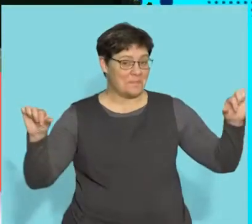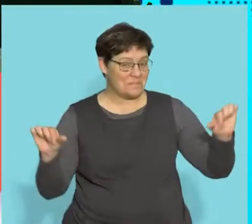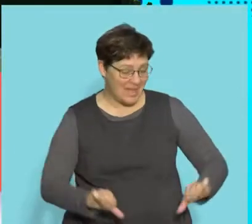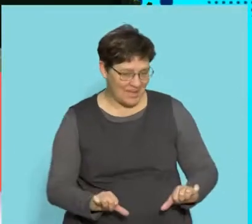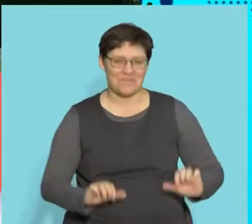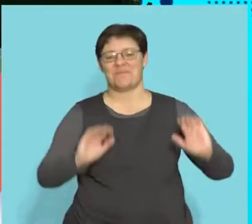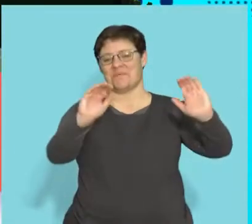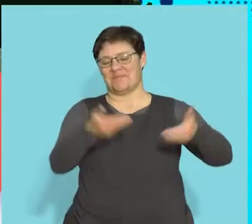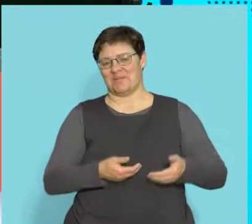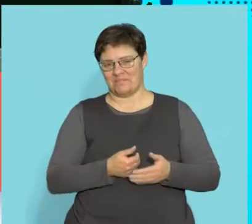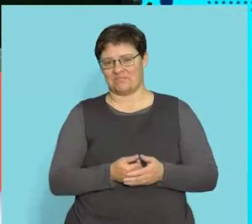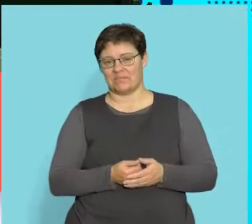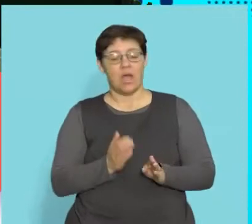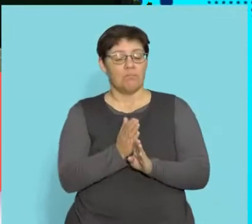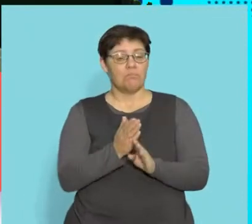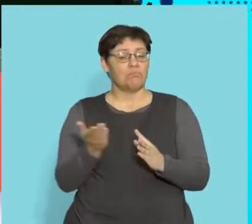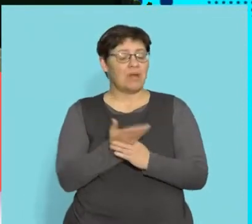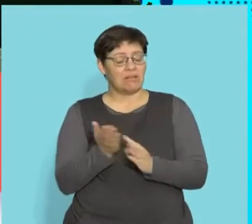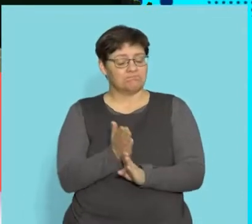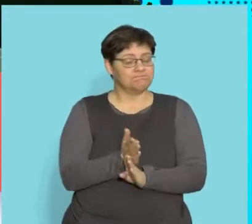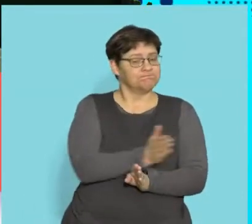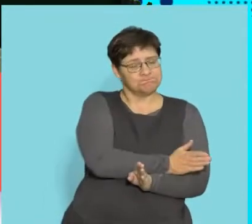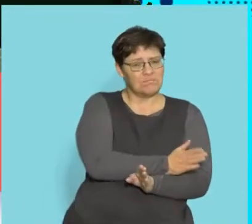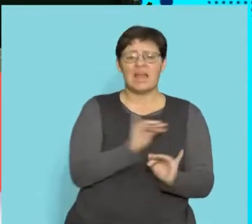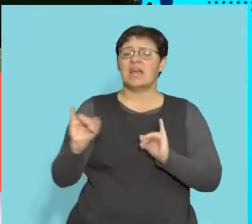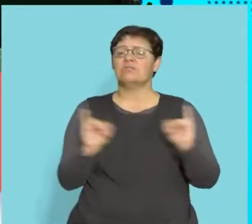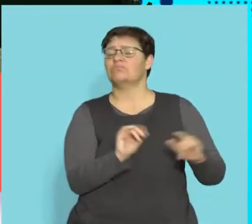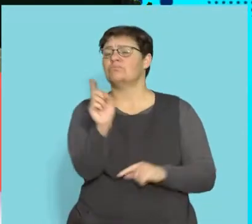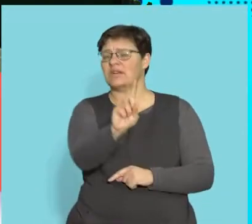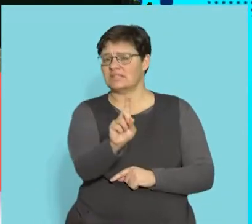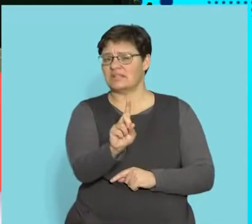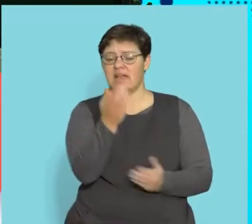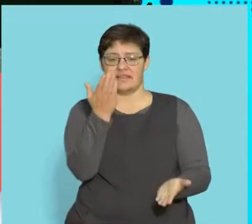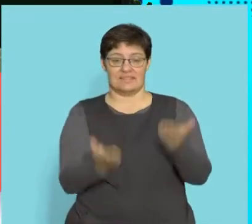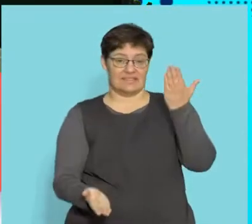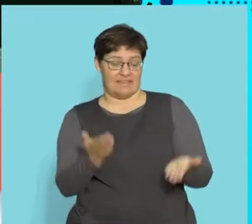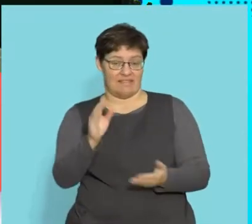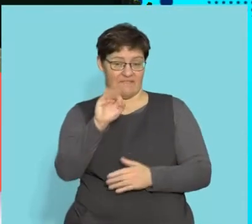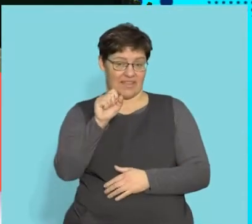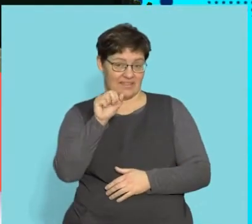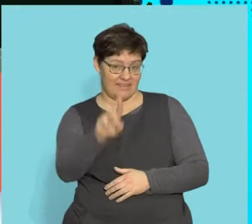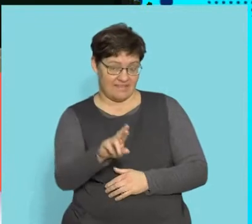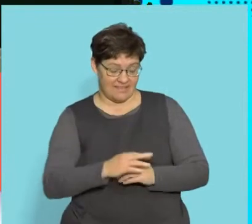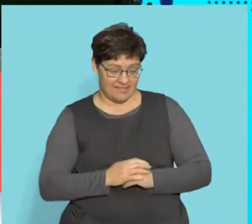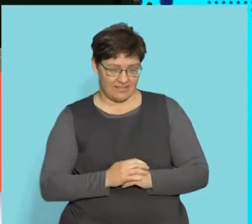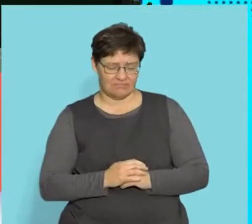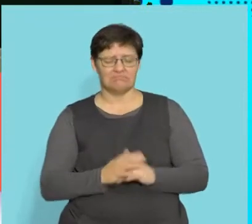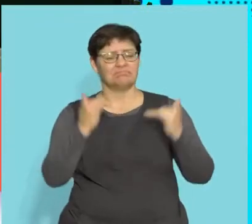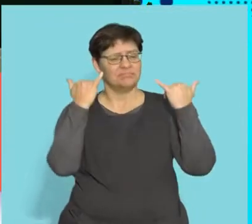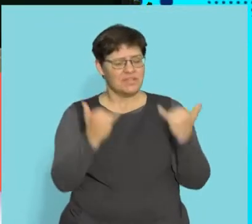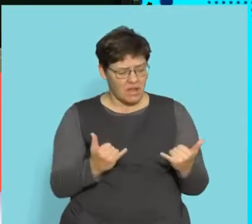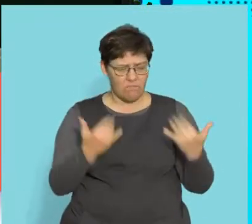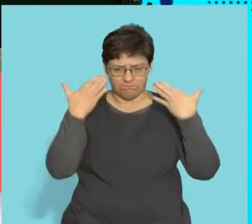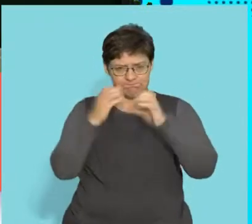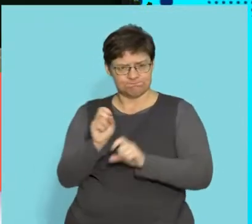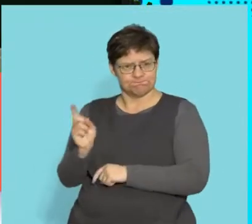Welcome back, everyone. Before the break, I had started to introduce the idea of a scale factor. In this part of the lesson,